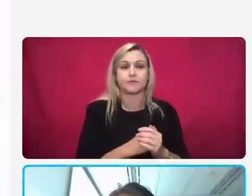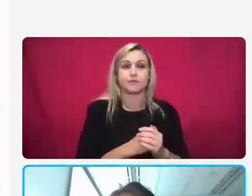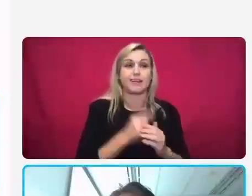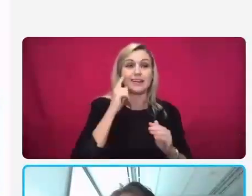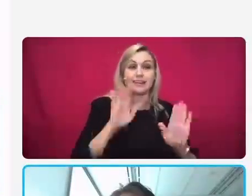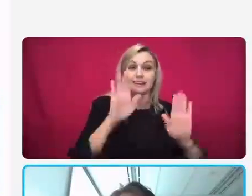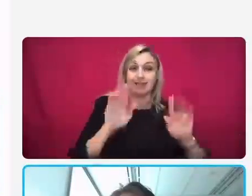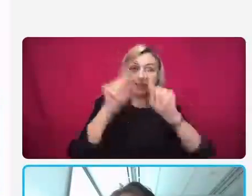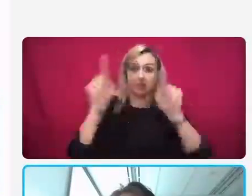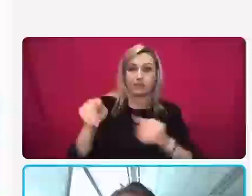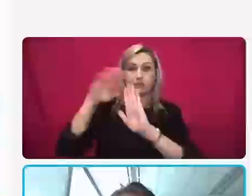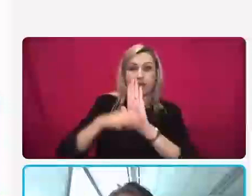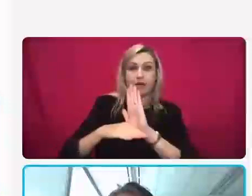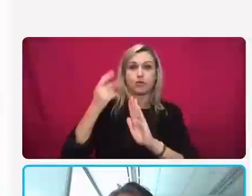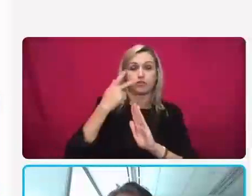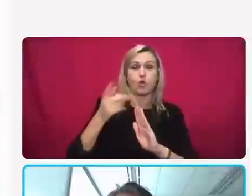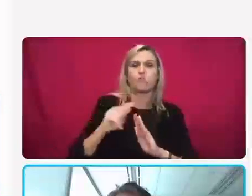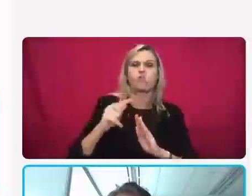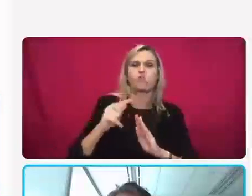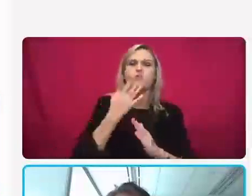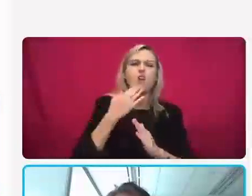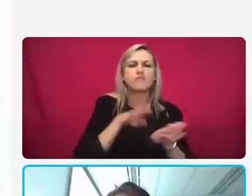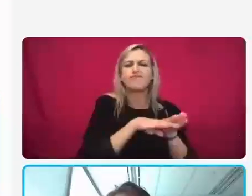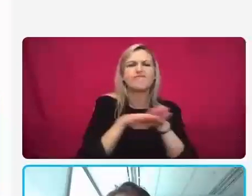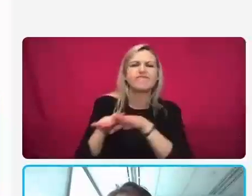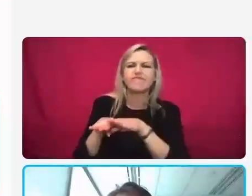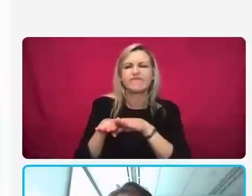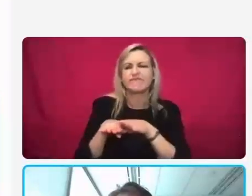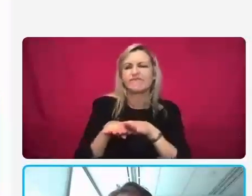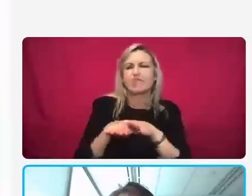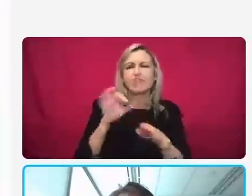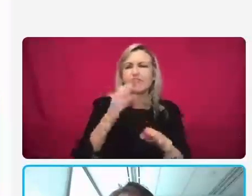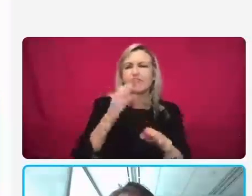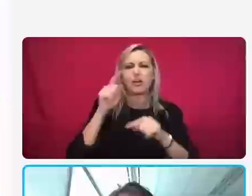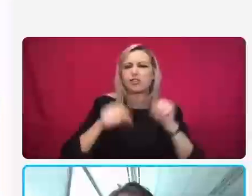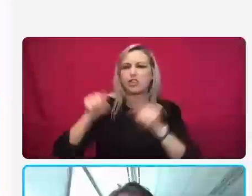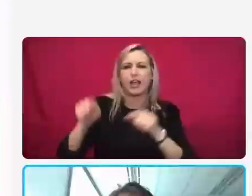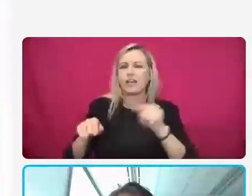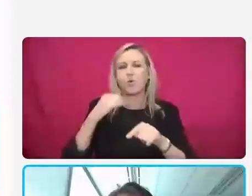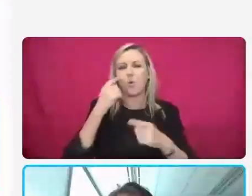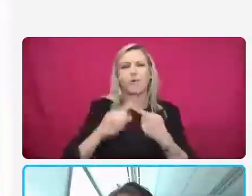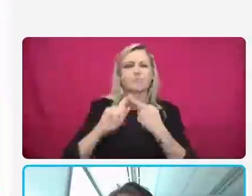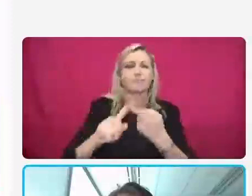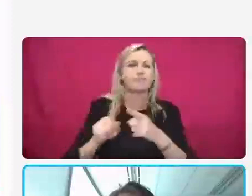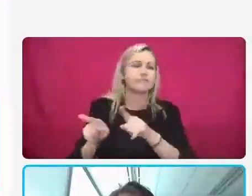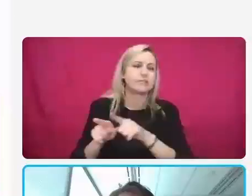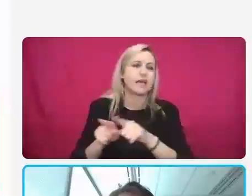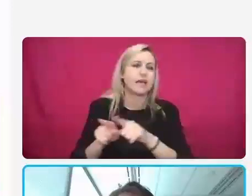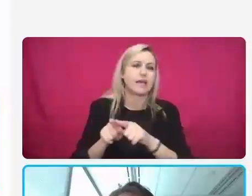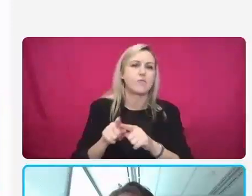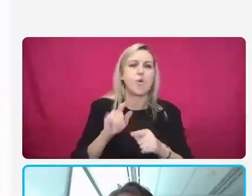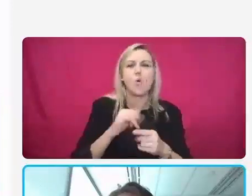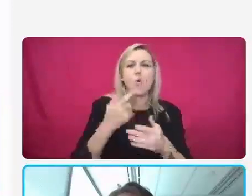screen covers costs that are considered fixed as they do not change significantly with changes in individual resident care need or